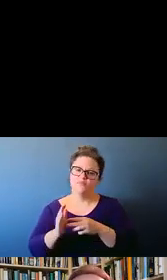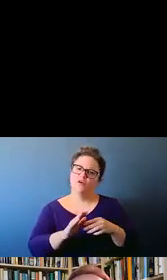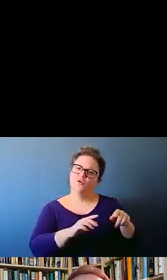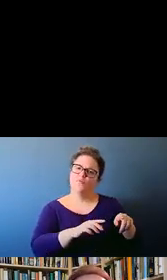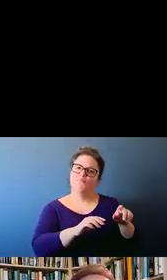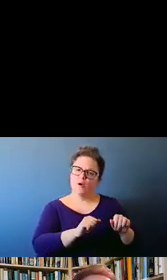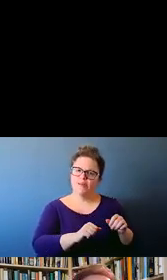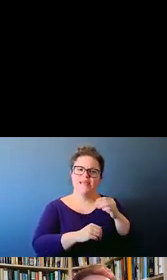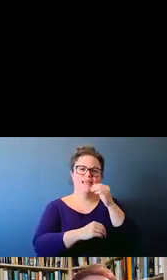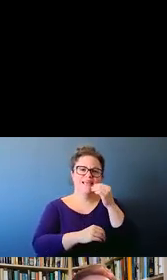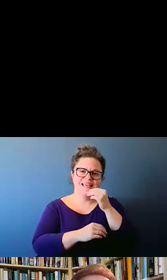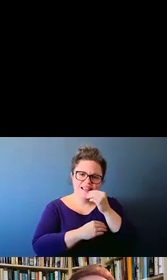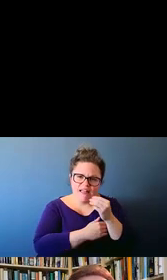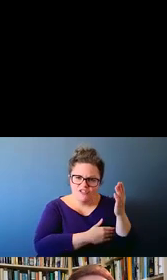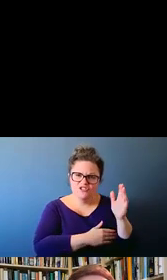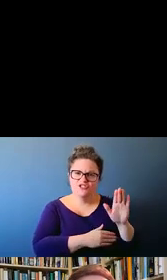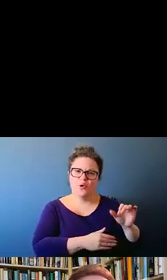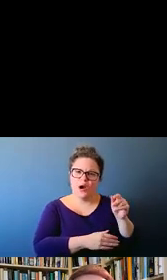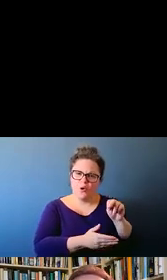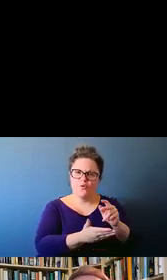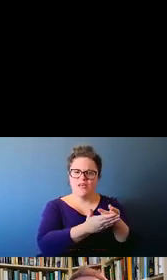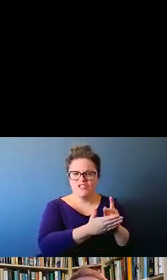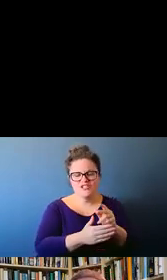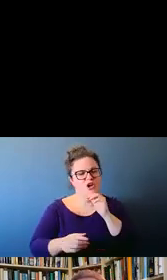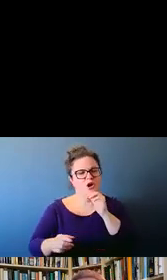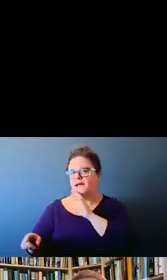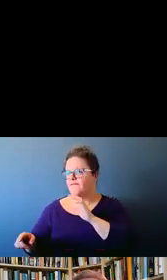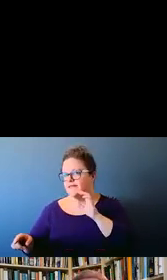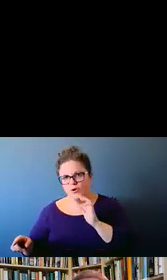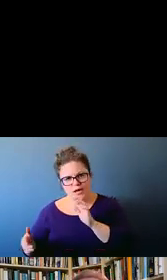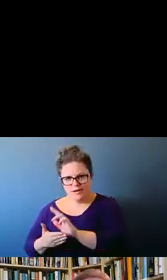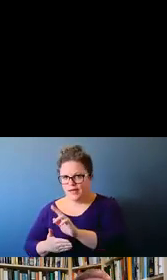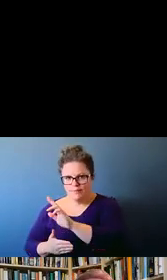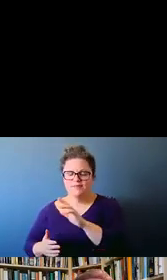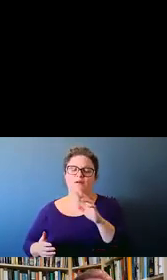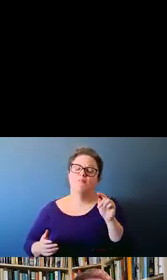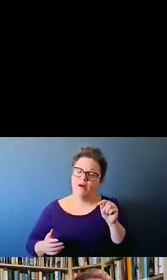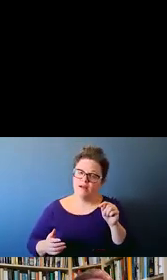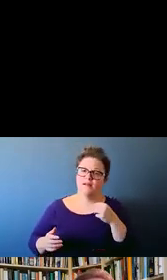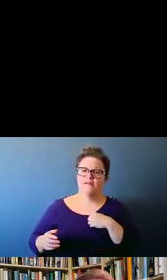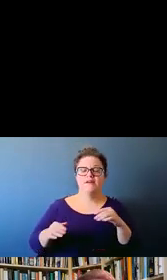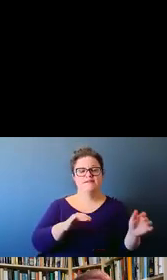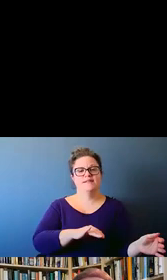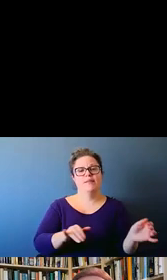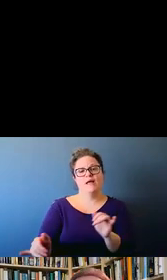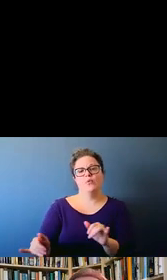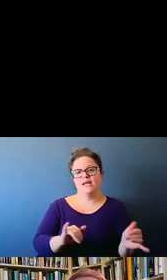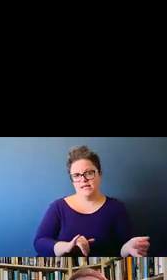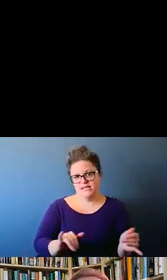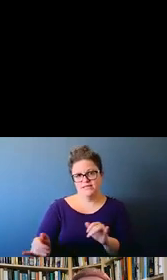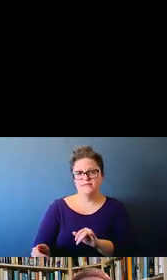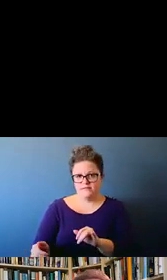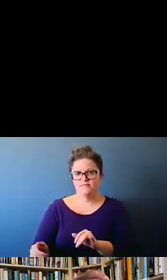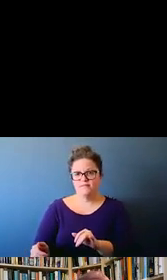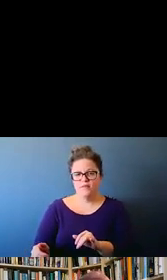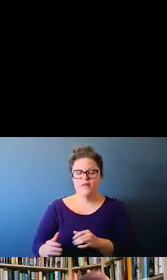kitchen instead of the cafeterias on campus. But there are many similarities to all these kinds of studies. So